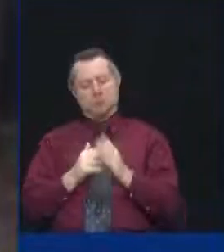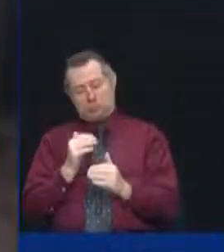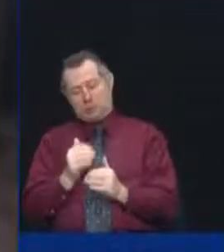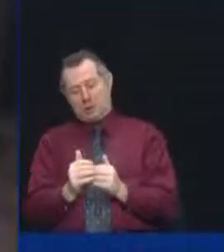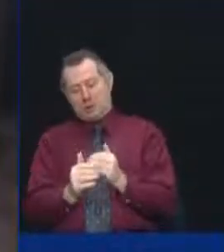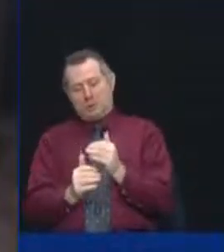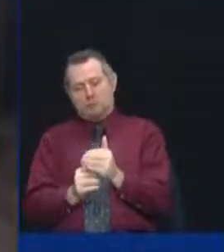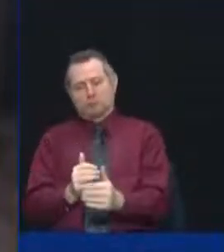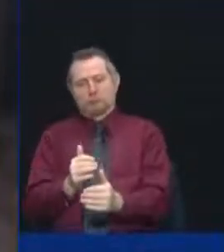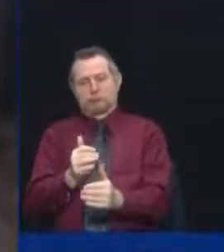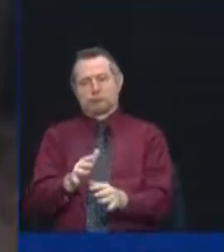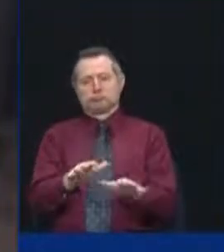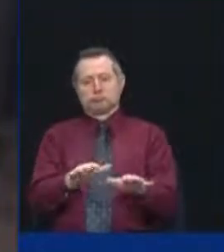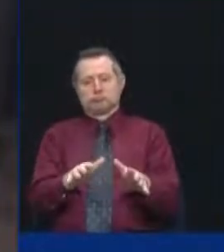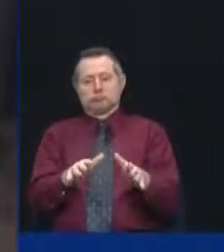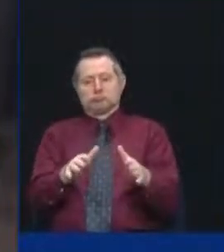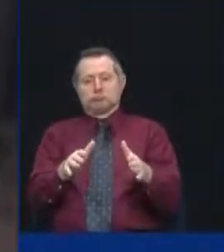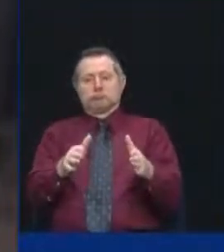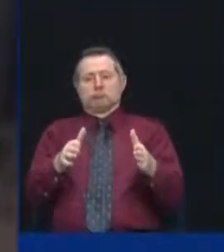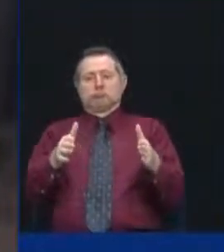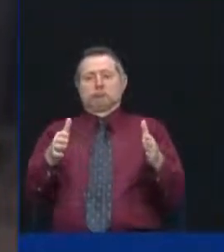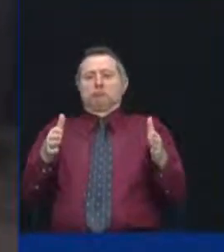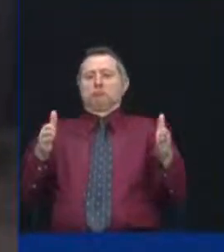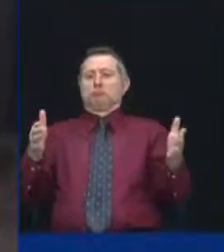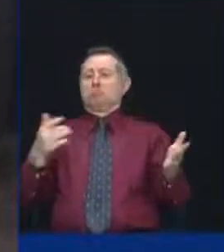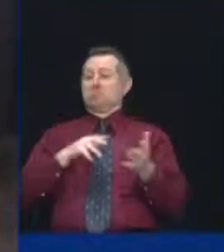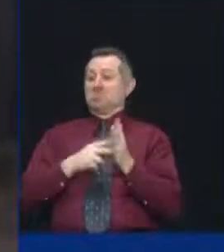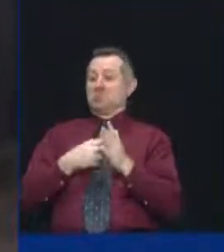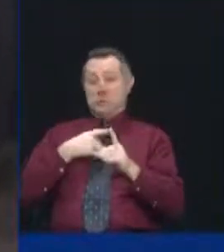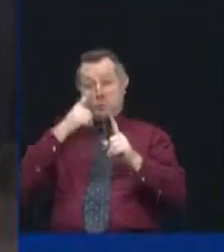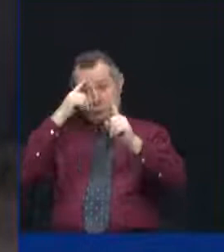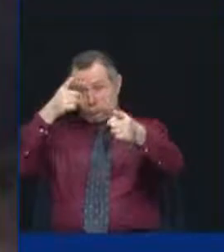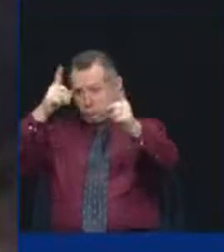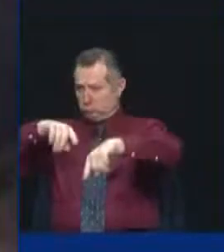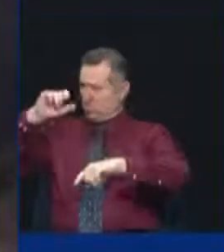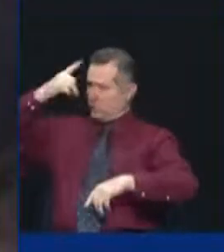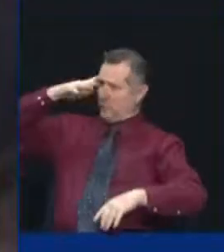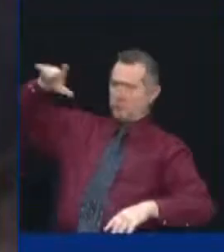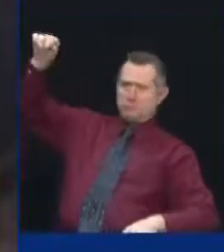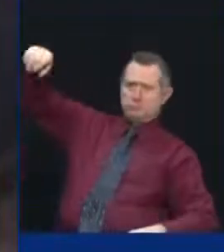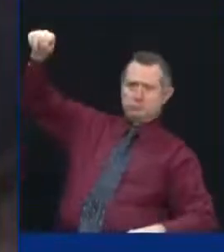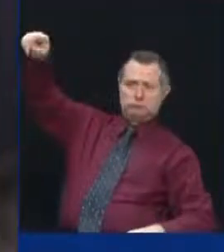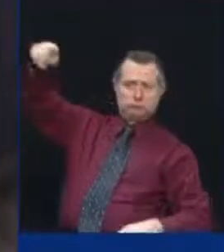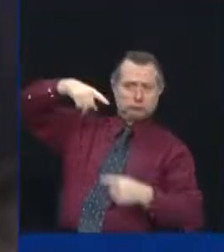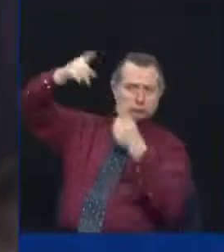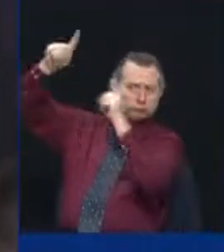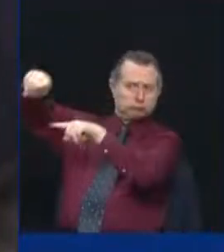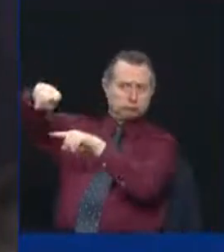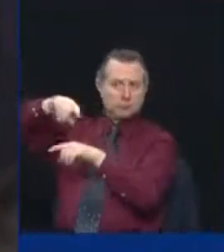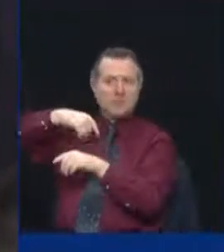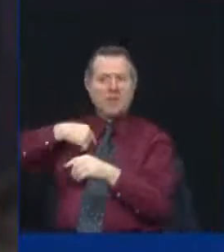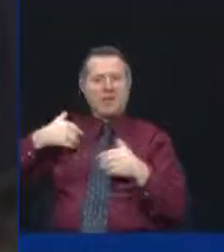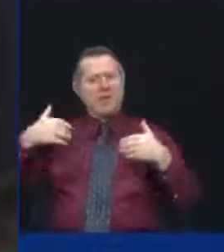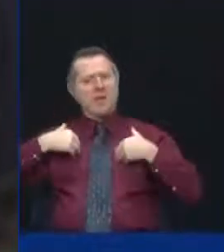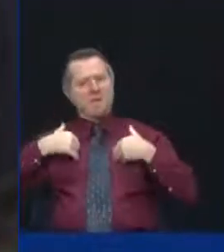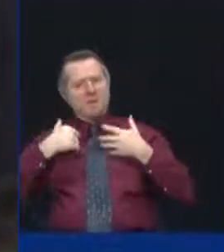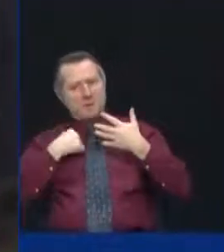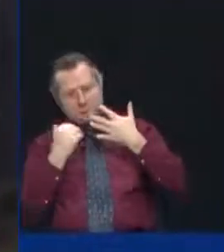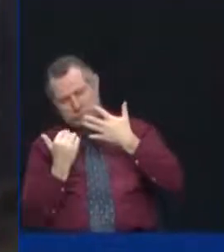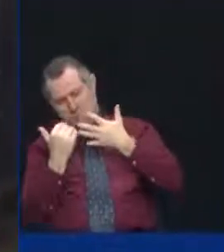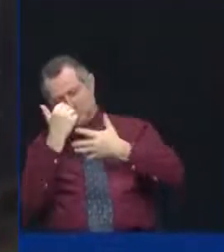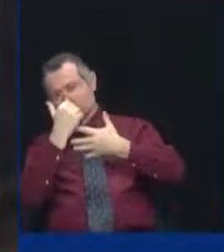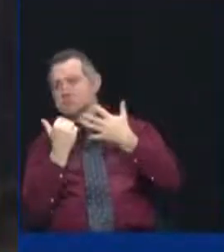in full agreement with the governor. There are criteria for entering the ballpark: vaccinations,